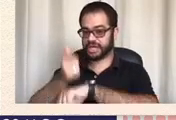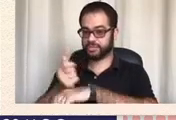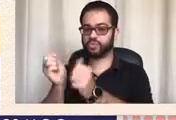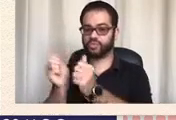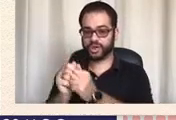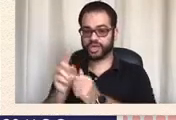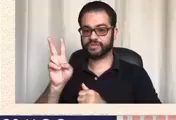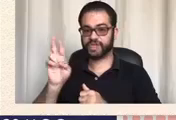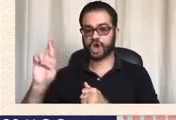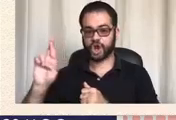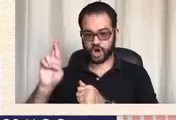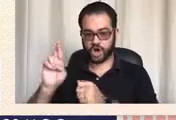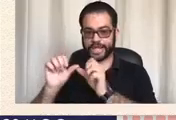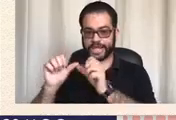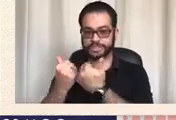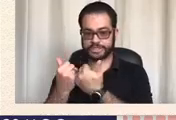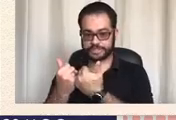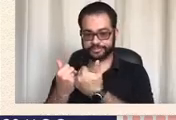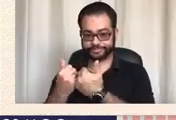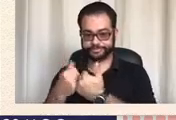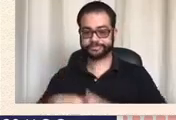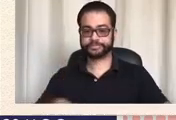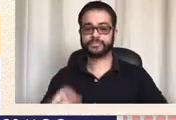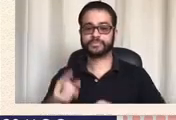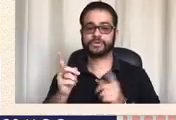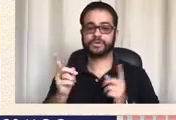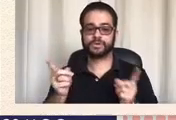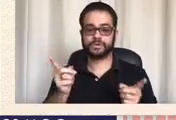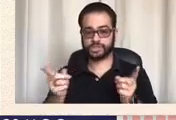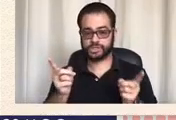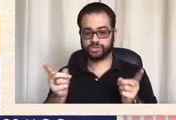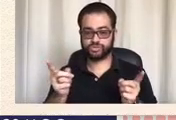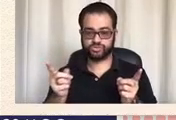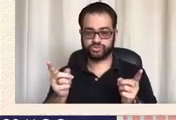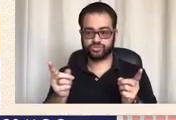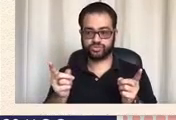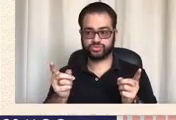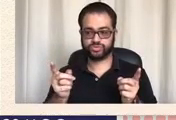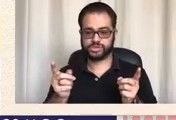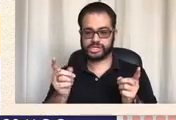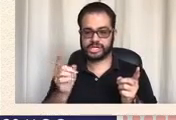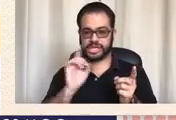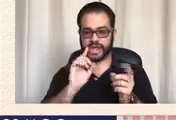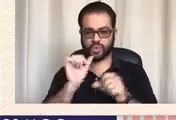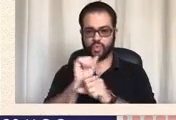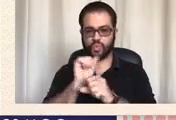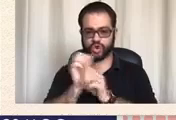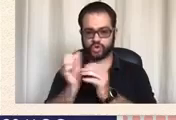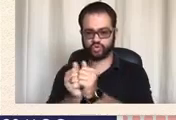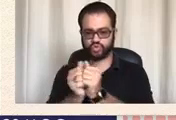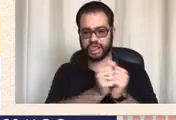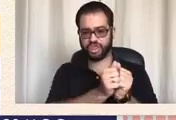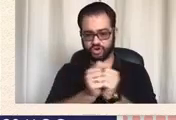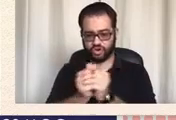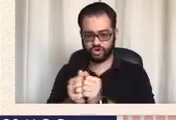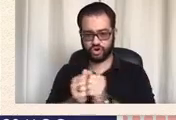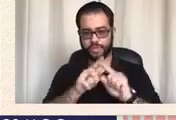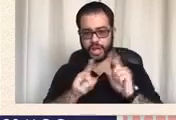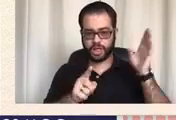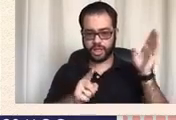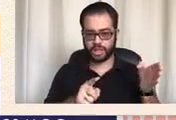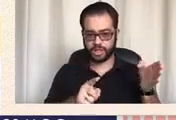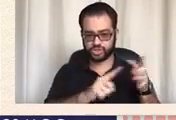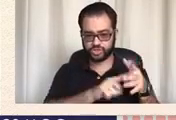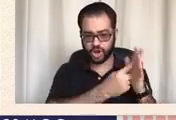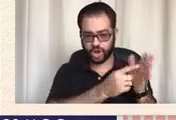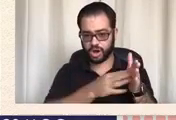Agency. And these should work like bookends and work hand in hand in regards to basically reflecting the services that